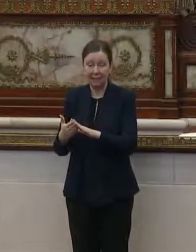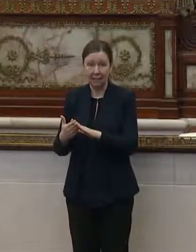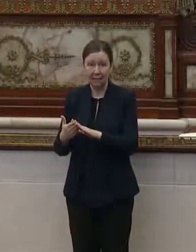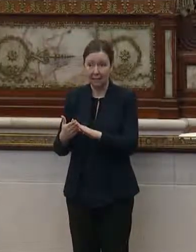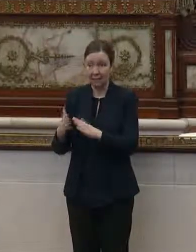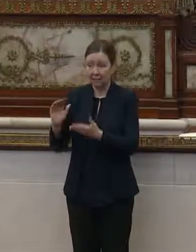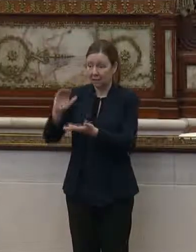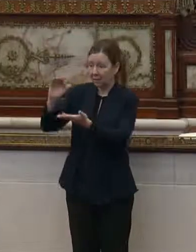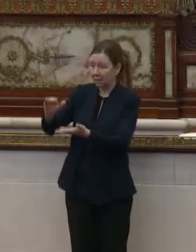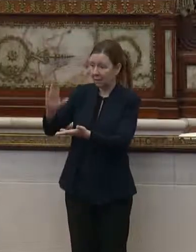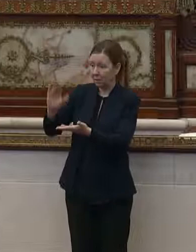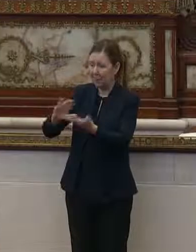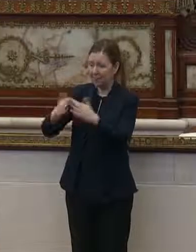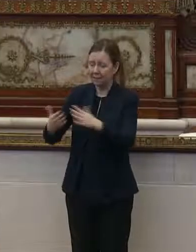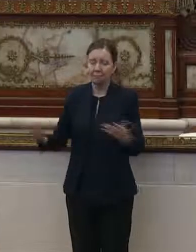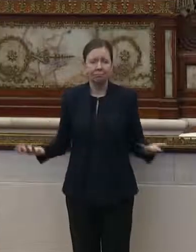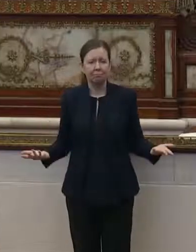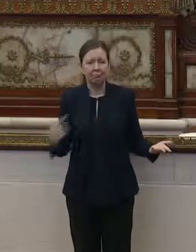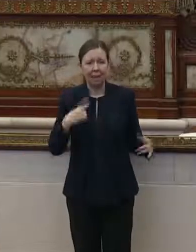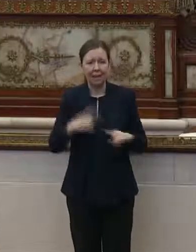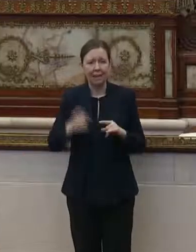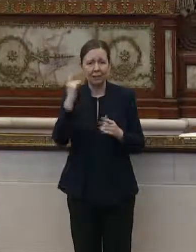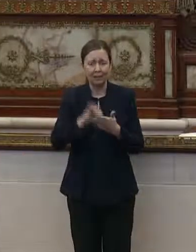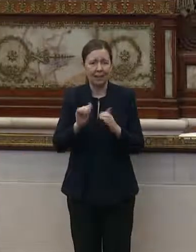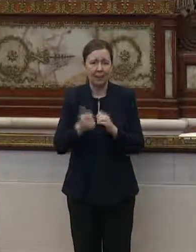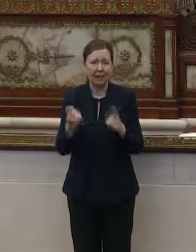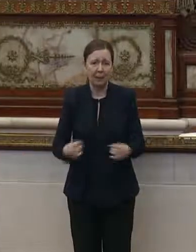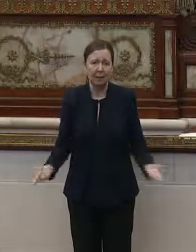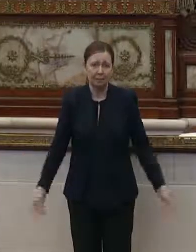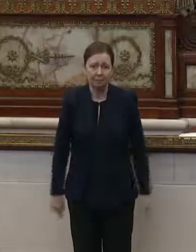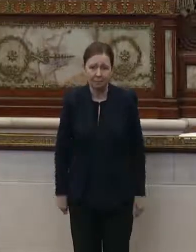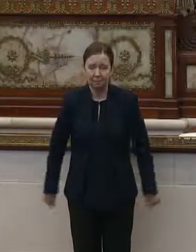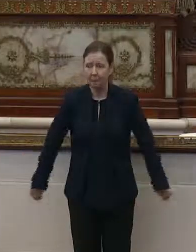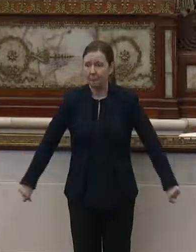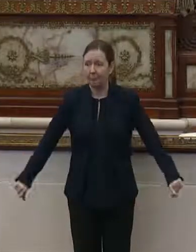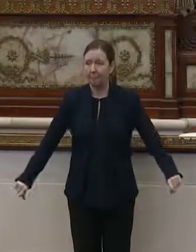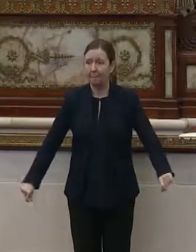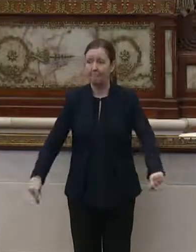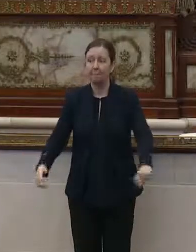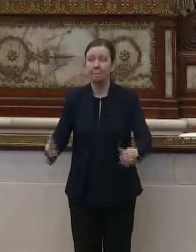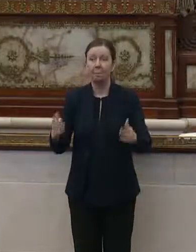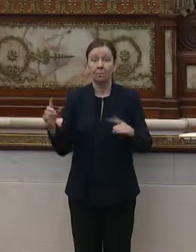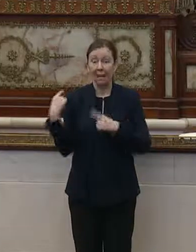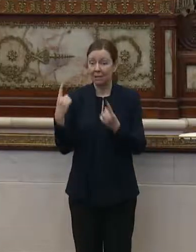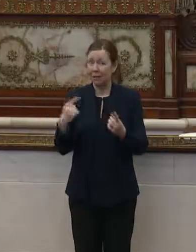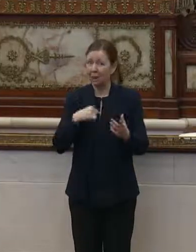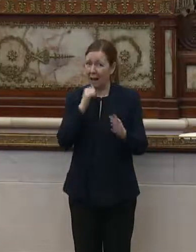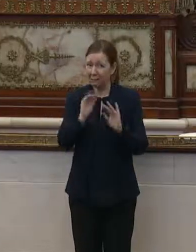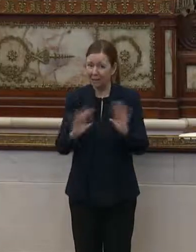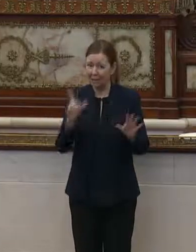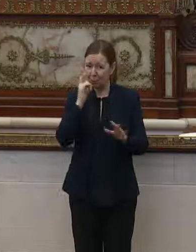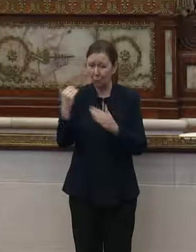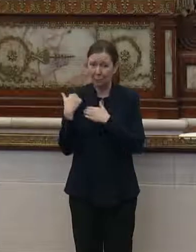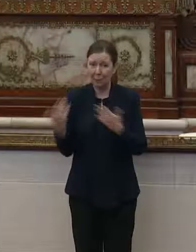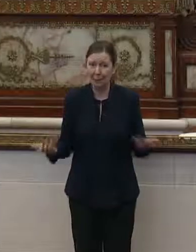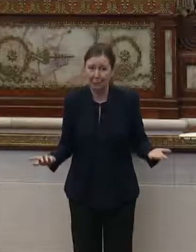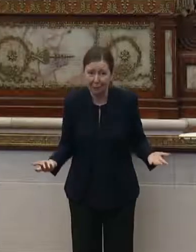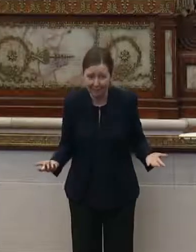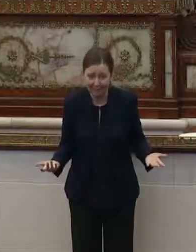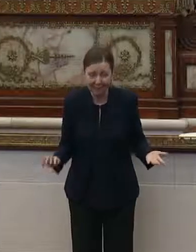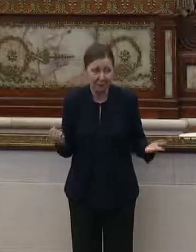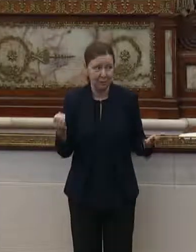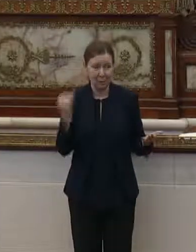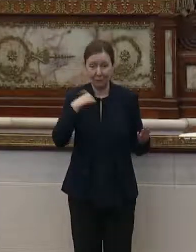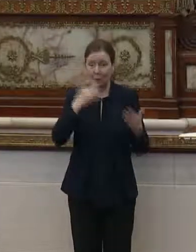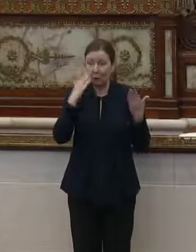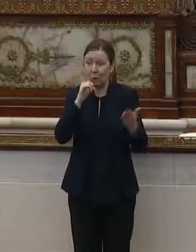city. I cannot understand how that happened. And so far, I'm not clear on who's responsible. So if we